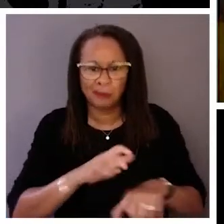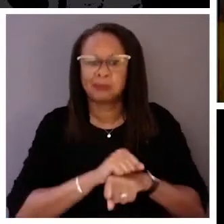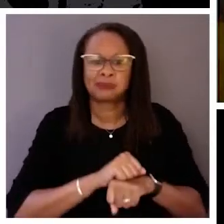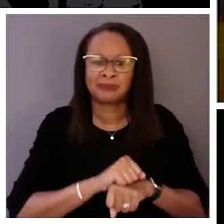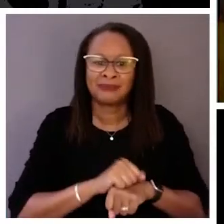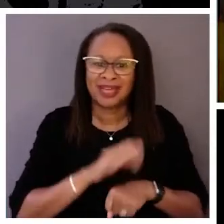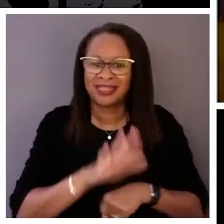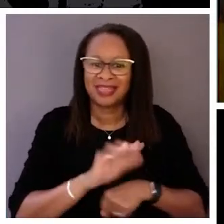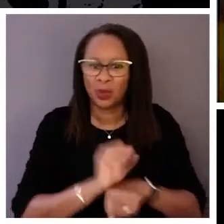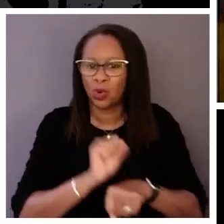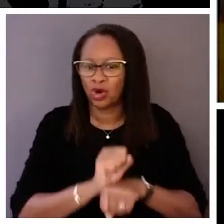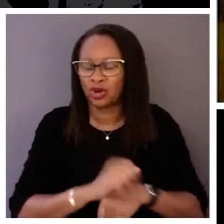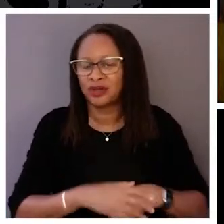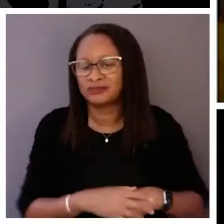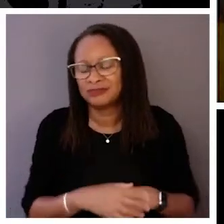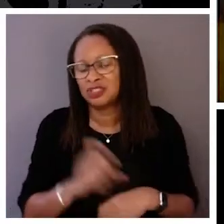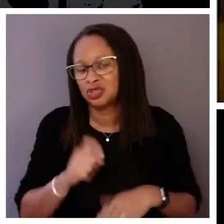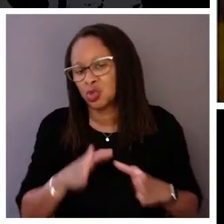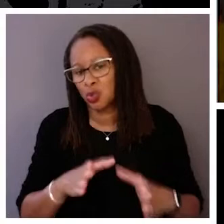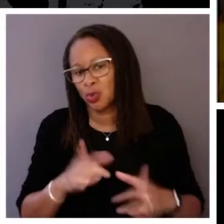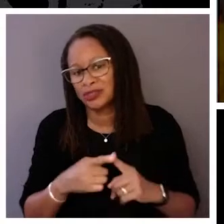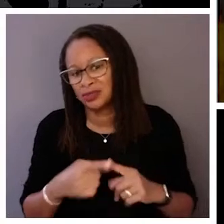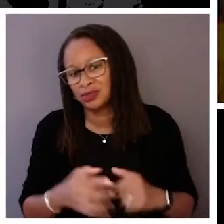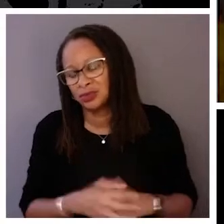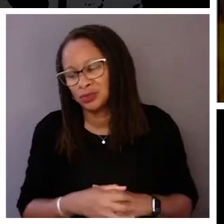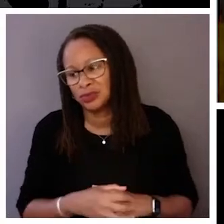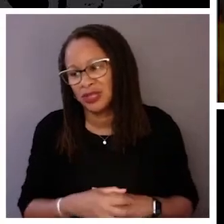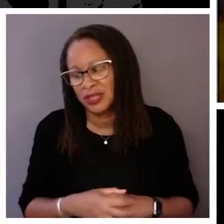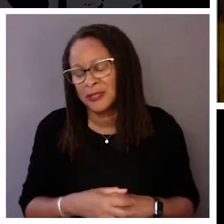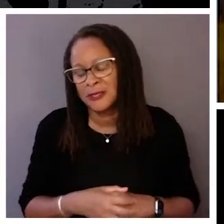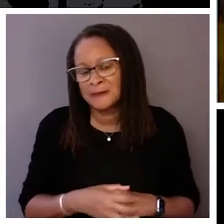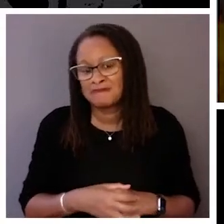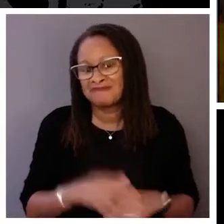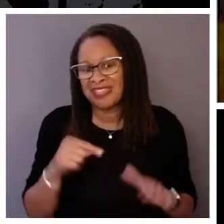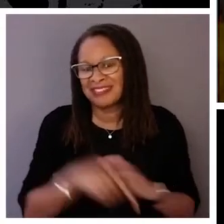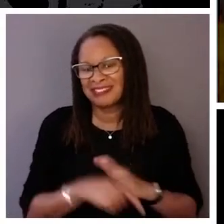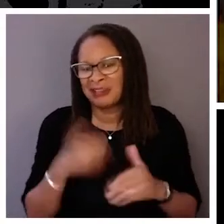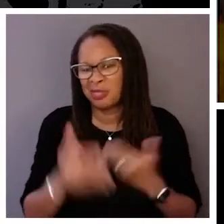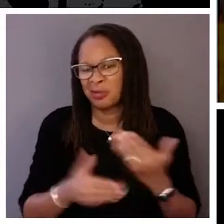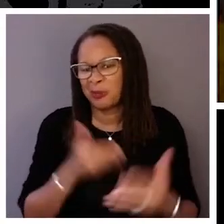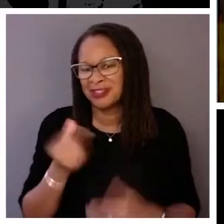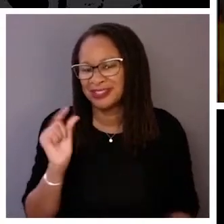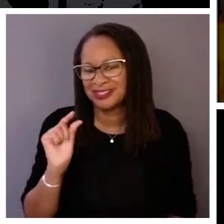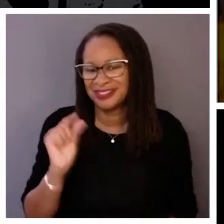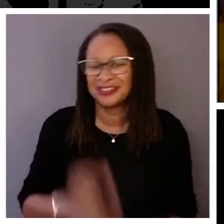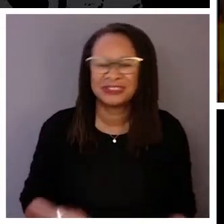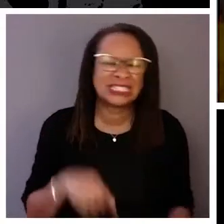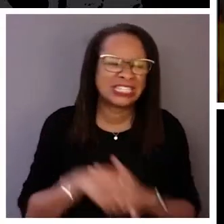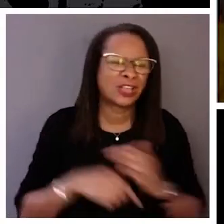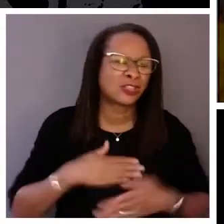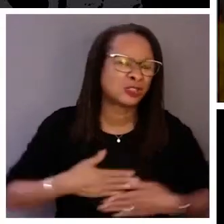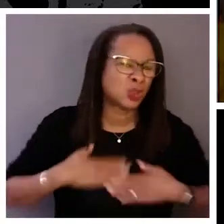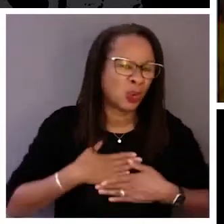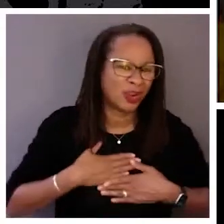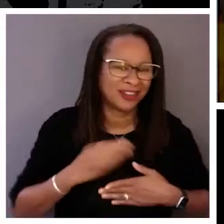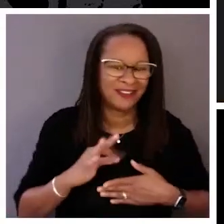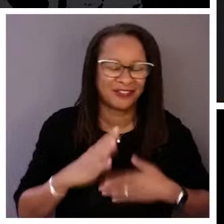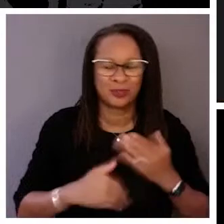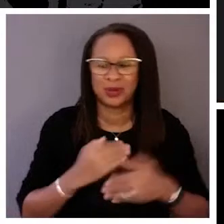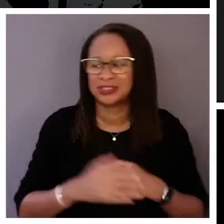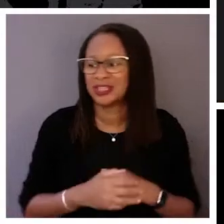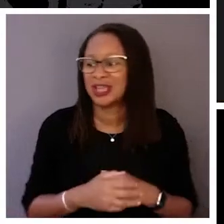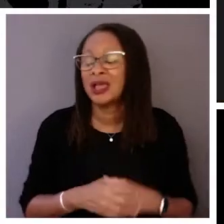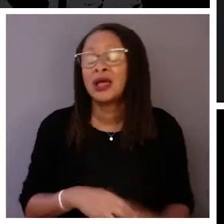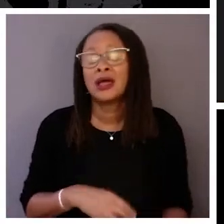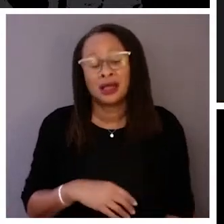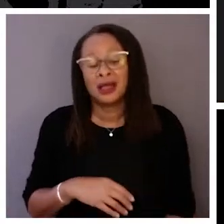is a sure way to kind of sort of kill the process a little bit, kill the joy, right? I